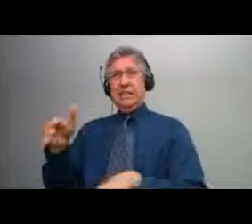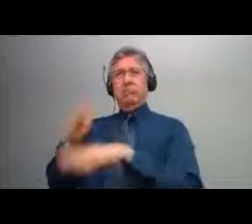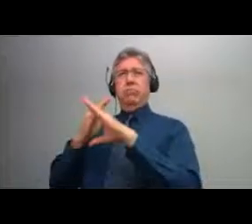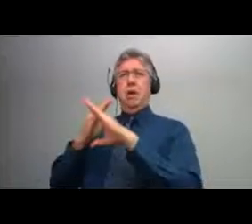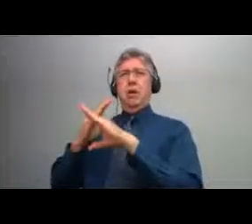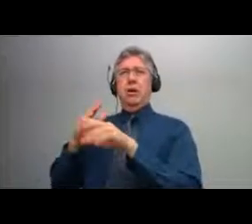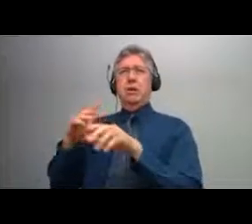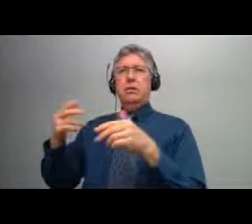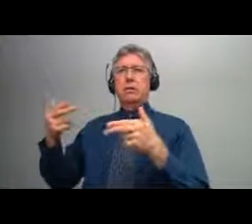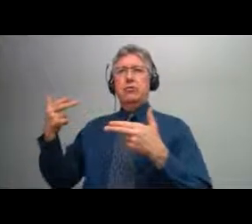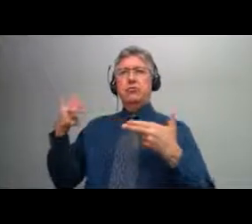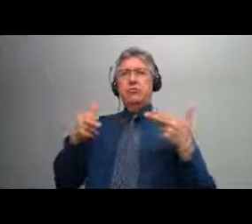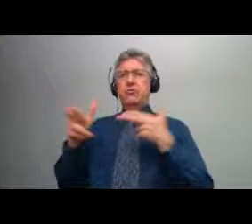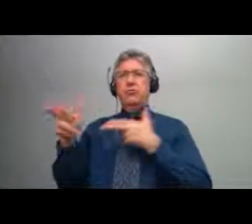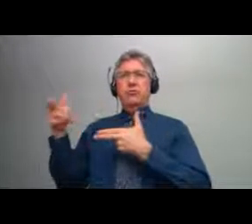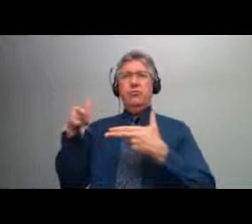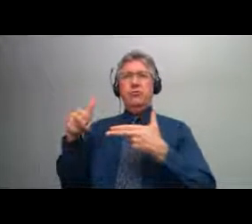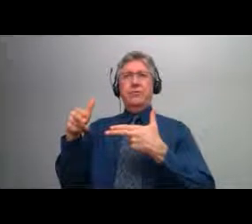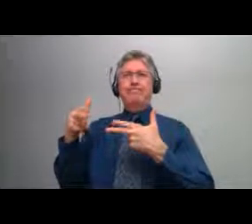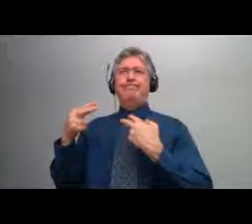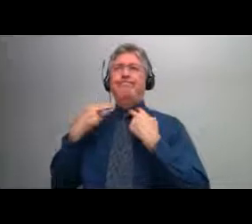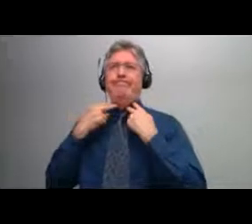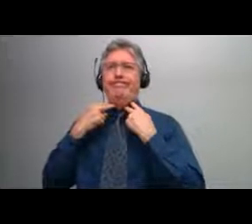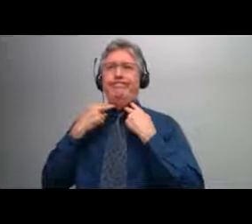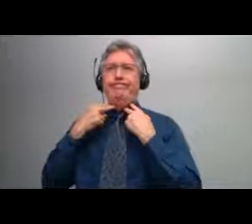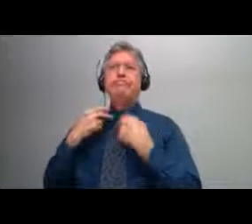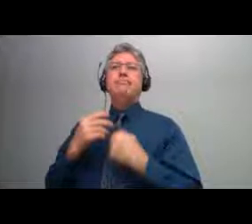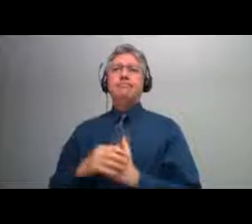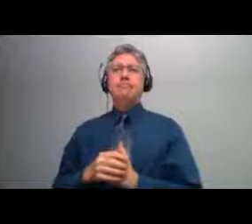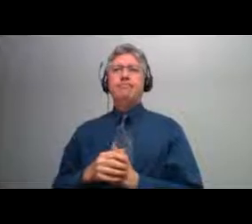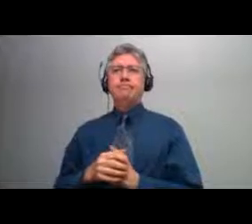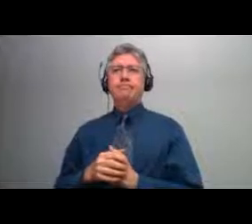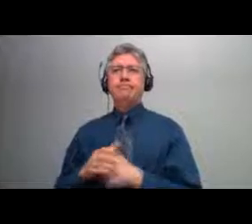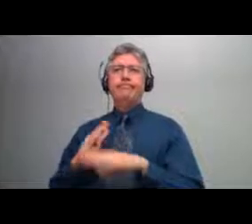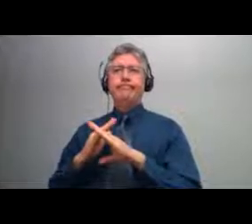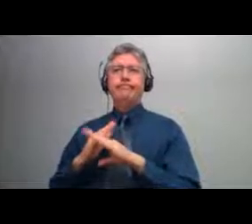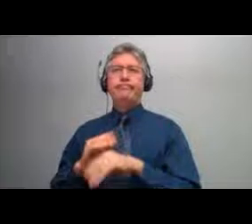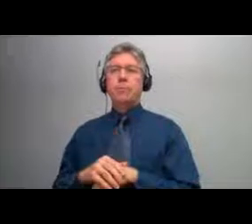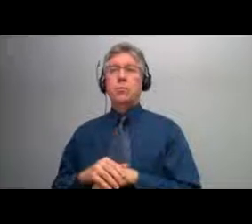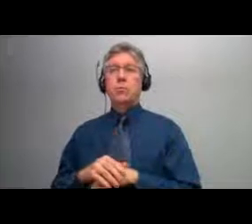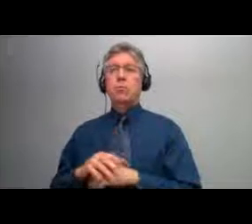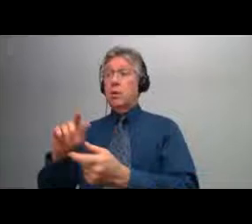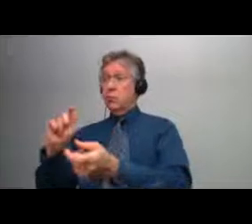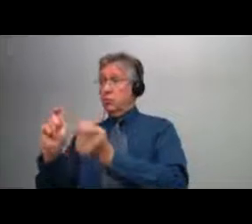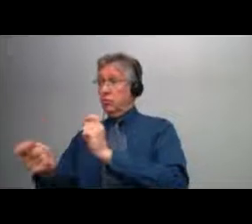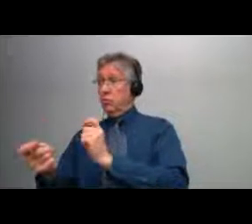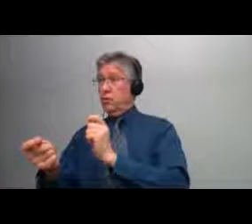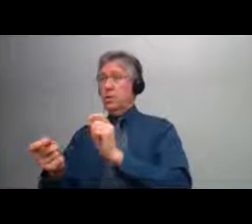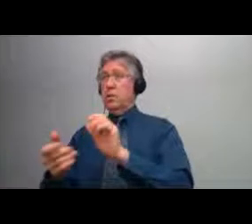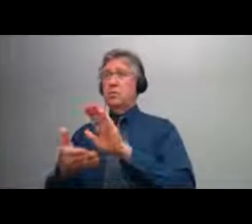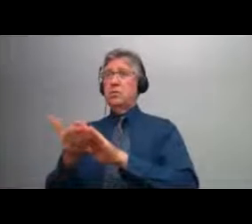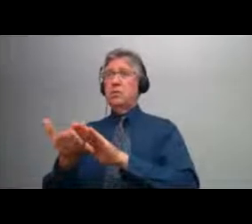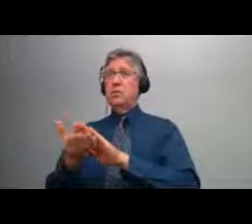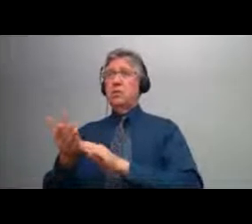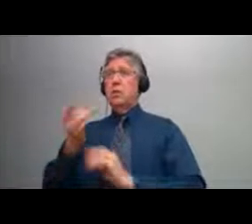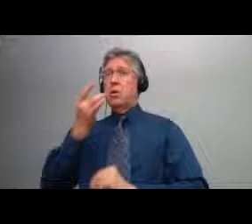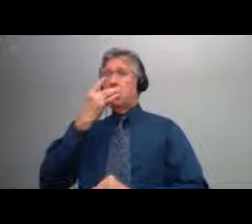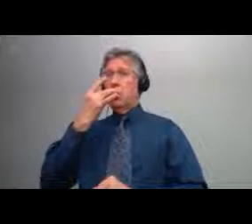traffic to get to these facilities. And with the changes to operations with the traffic